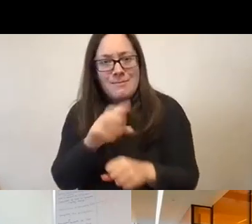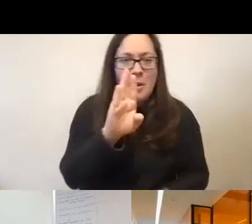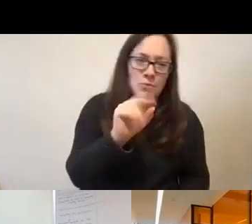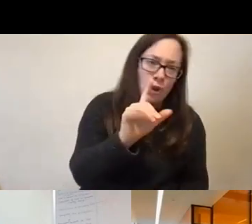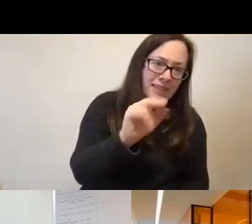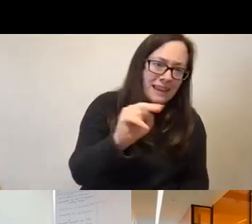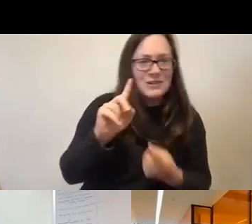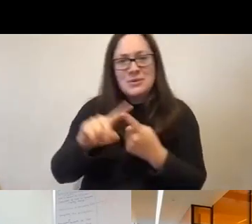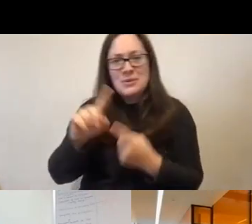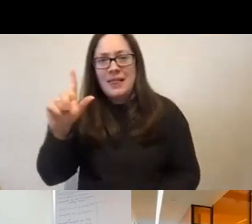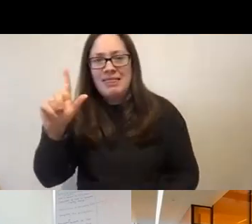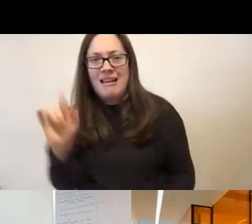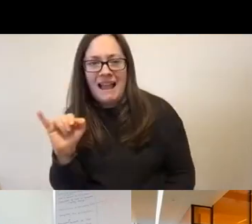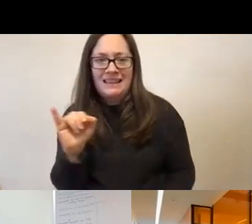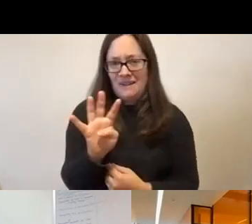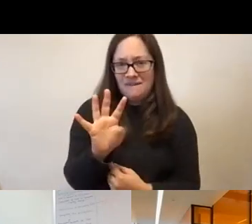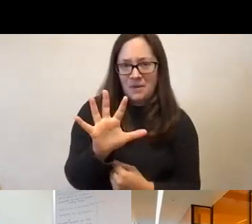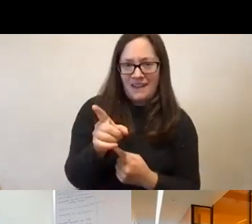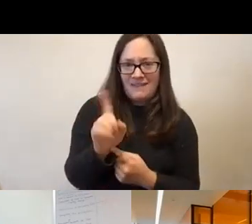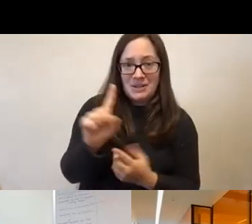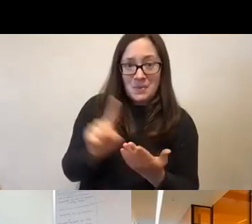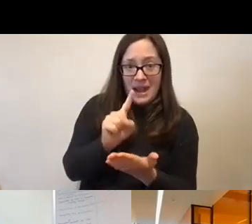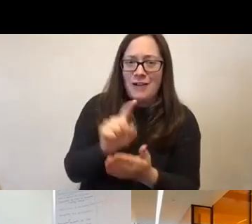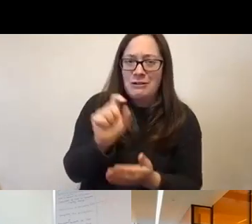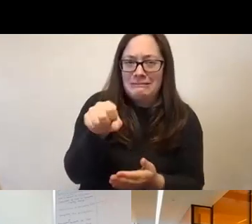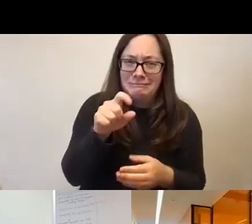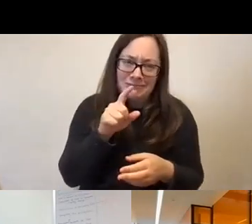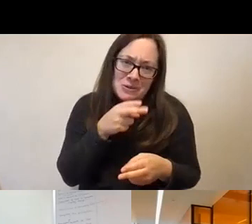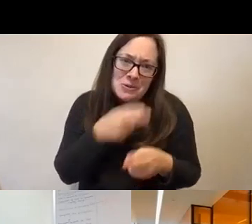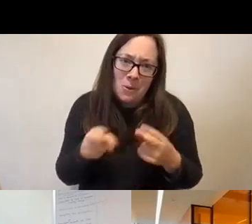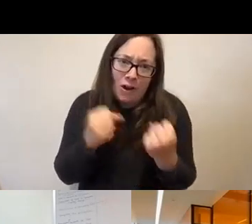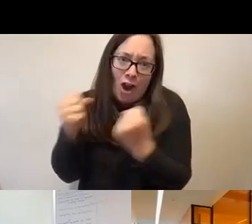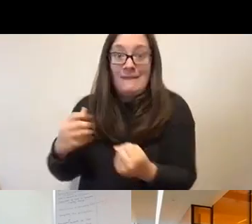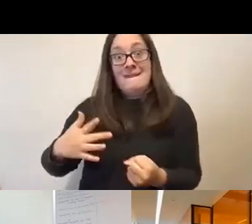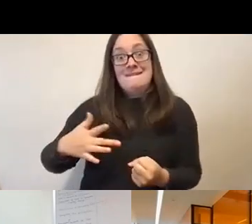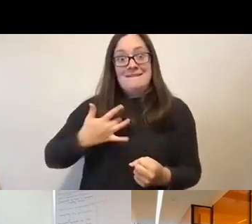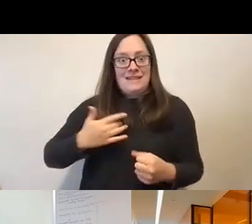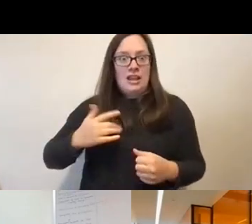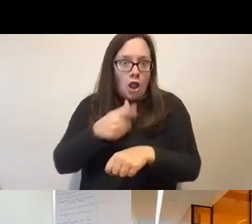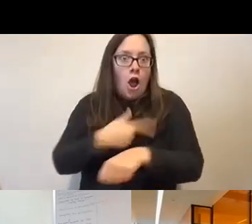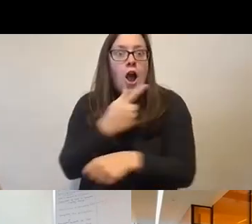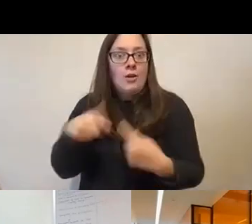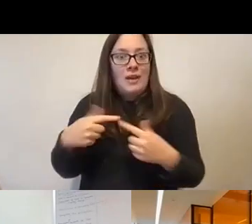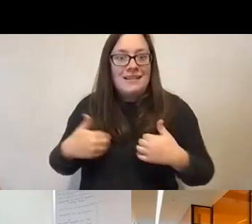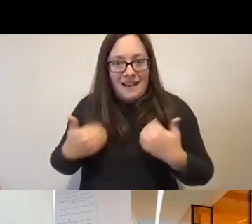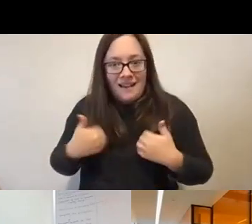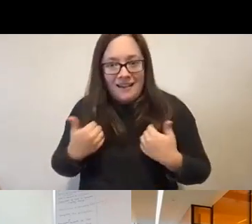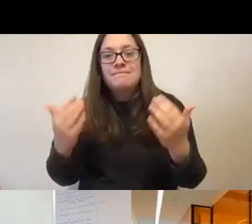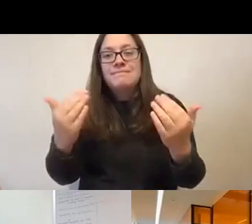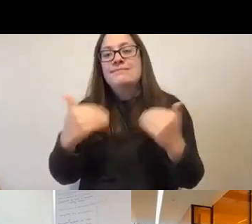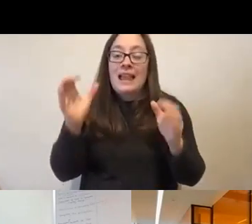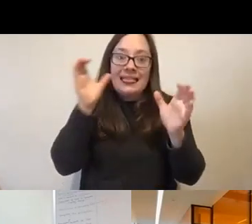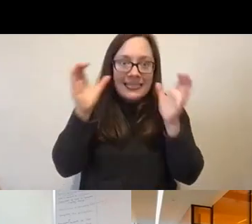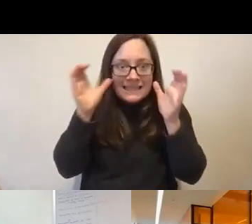going, it's maybe 45 to an hour. We would also listen to Hot 97 and learn the words